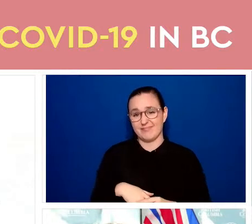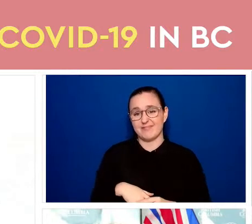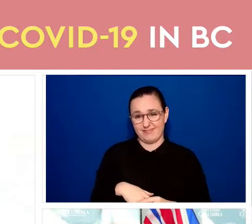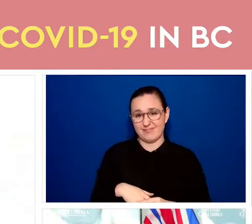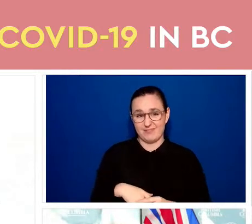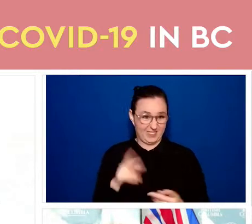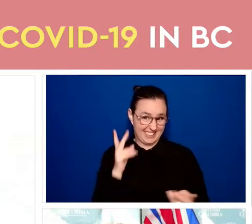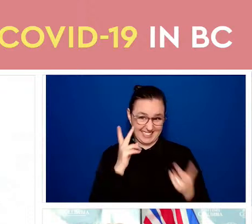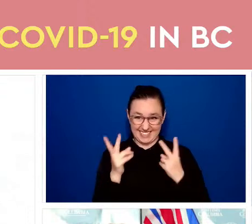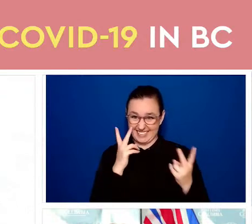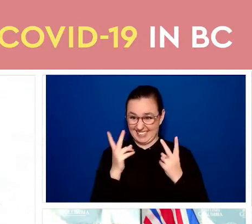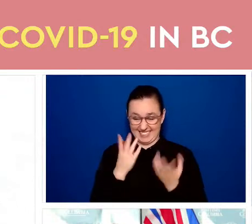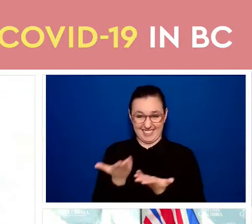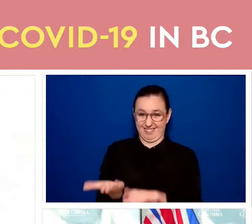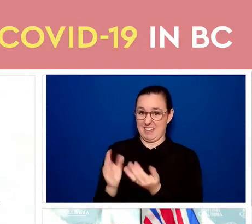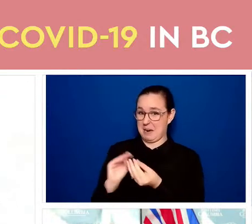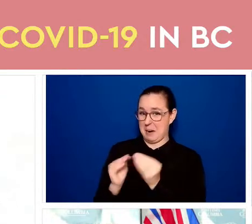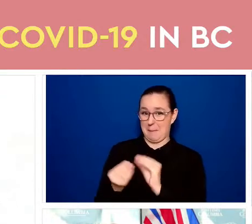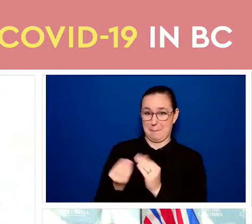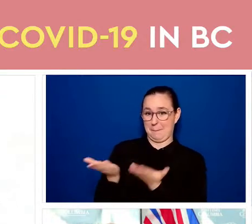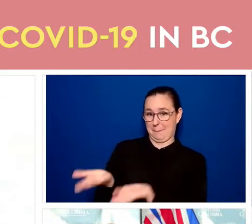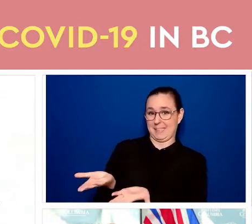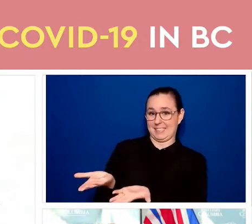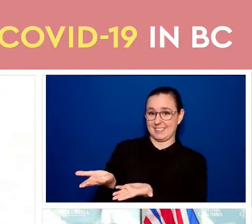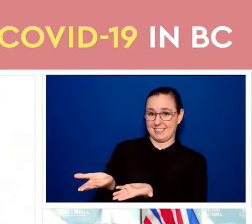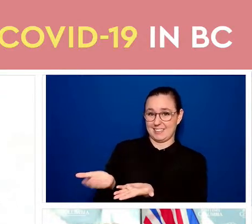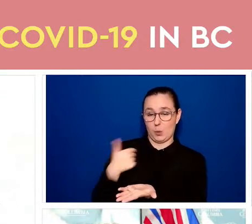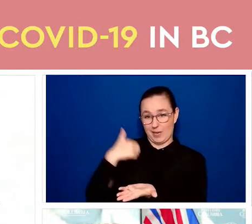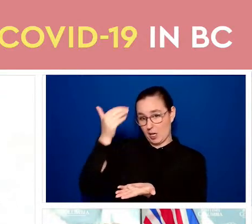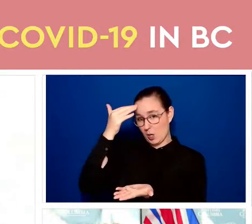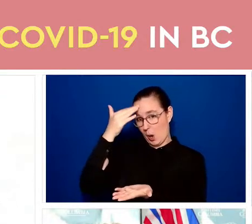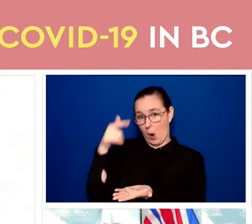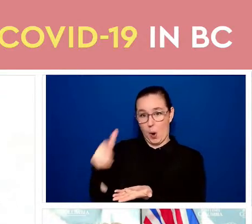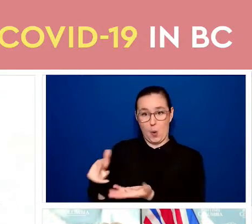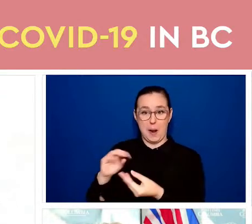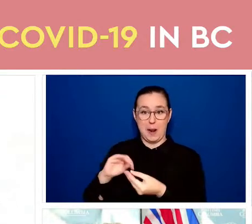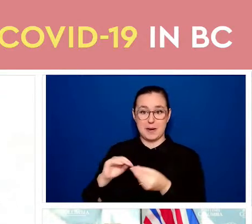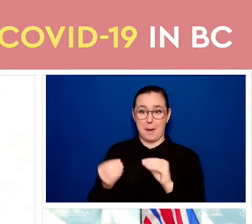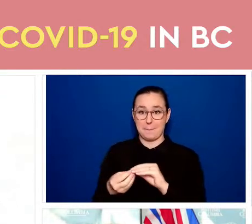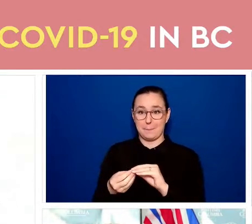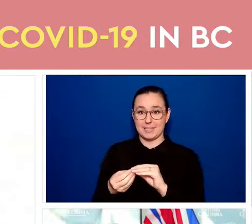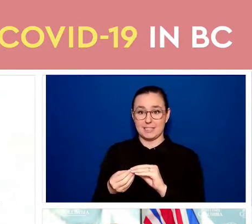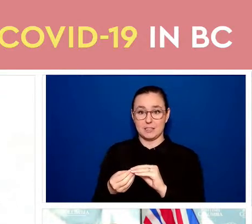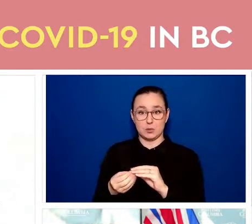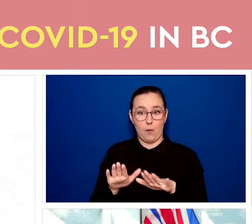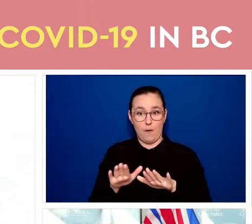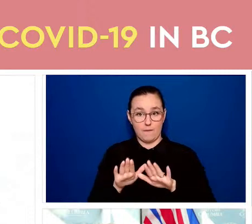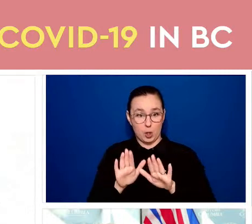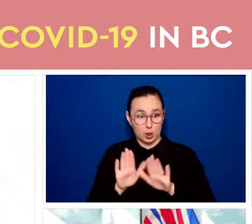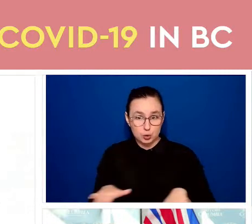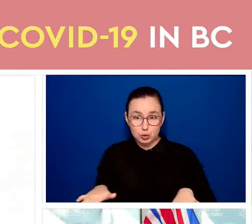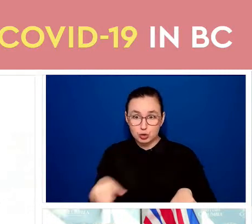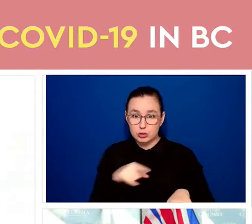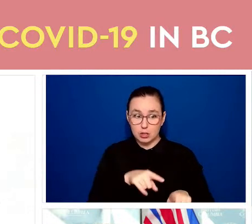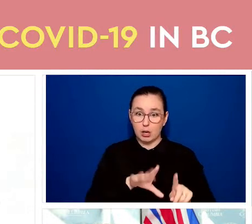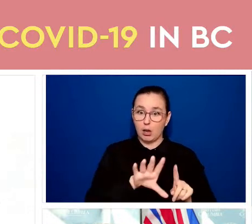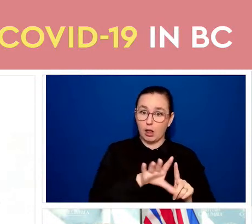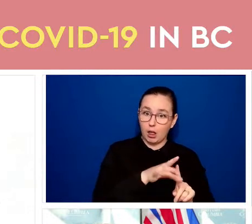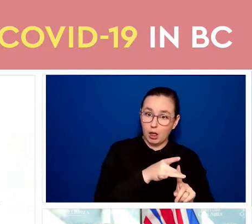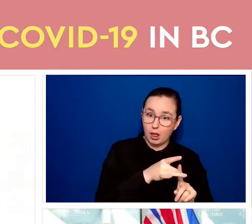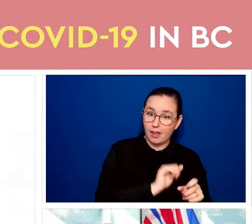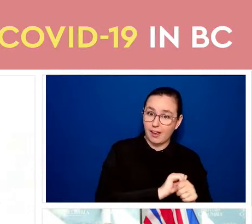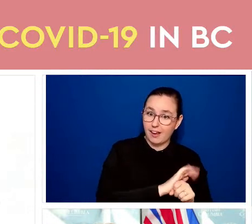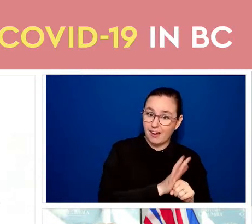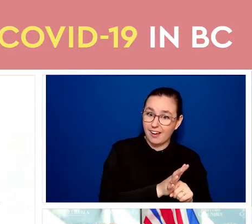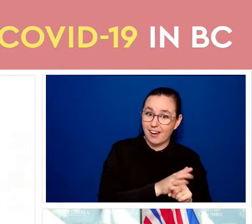is the trajectory and the level of cases among school-age children reflects our overall community vaccination